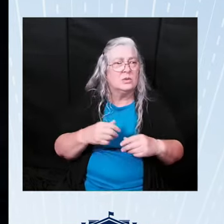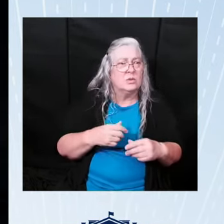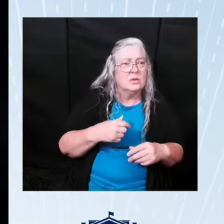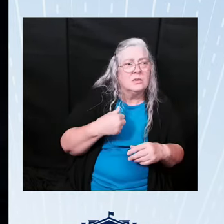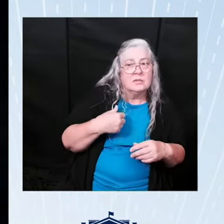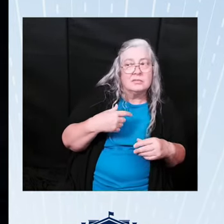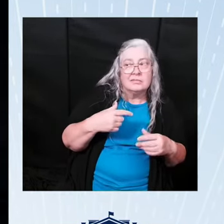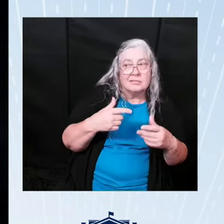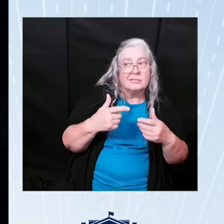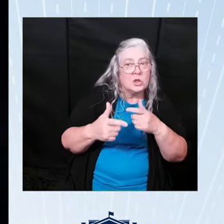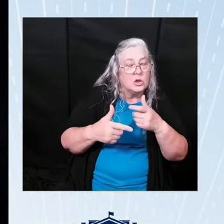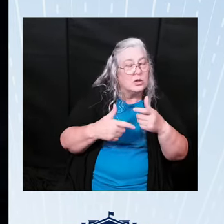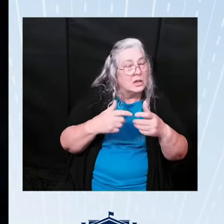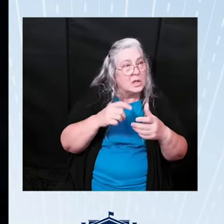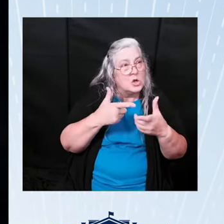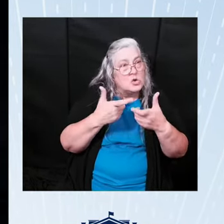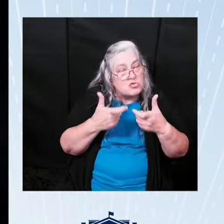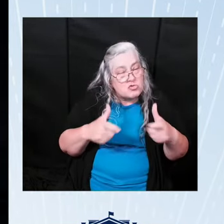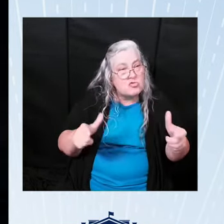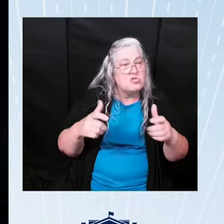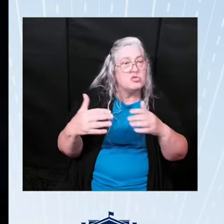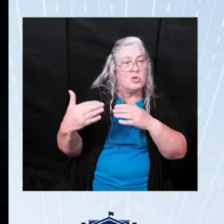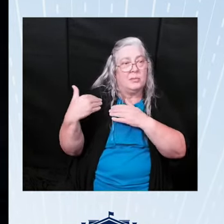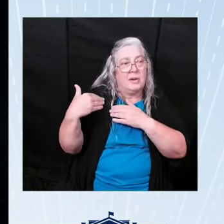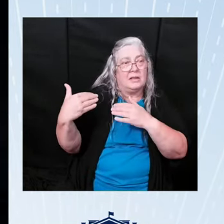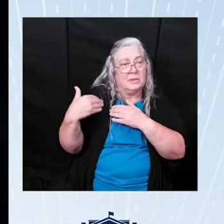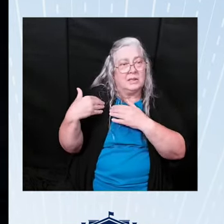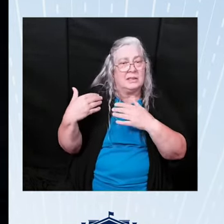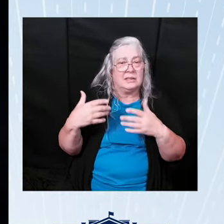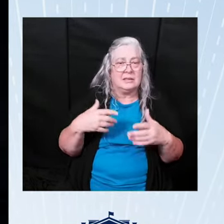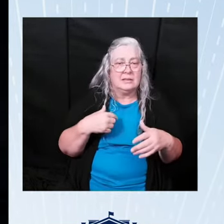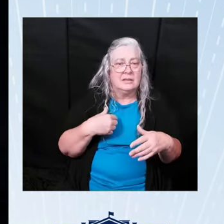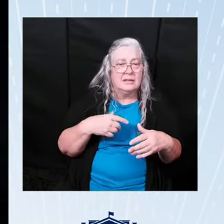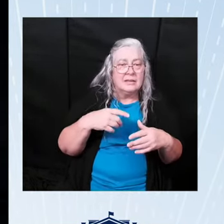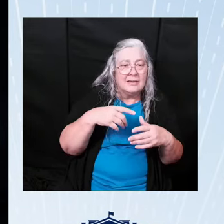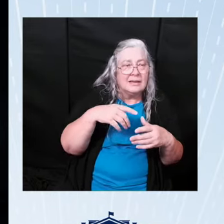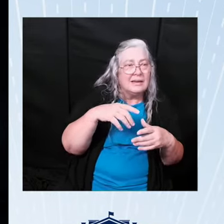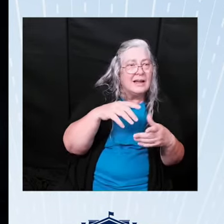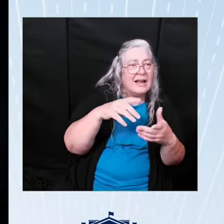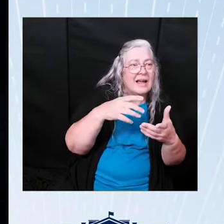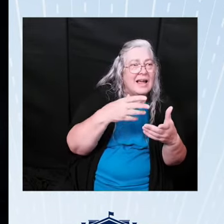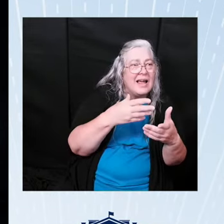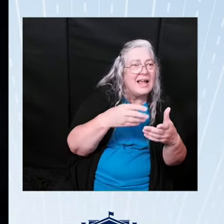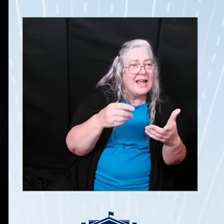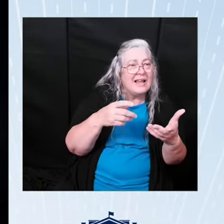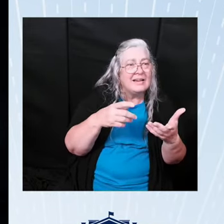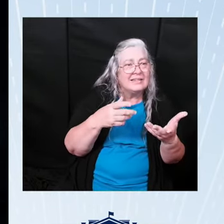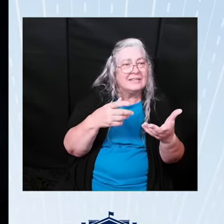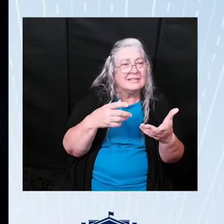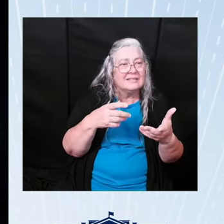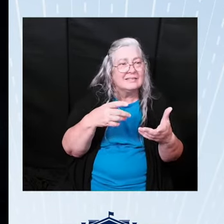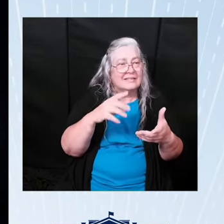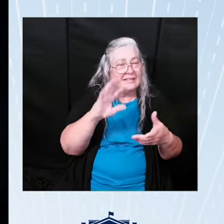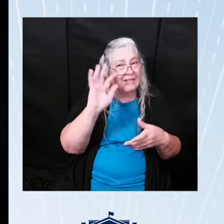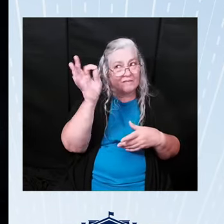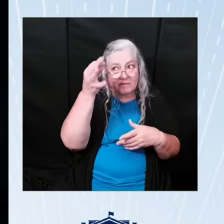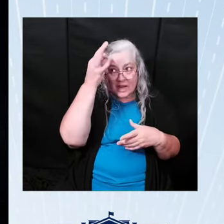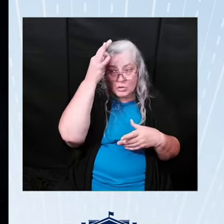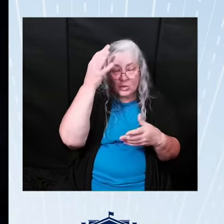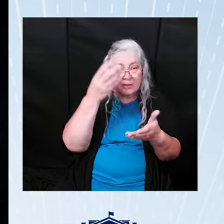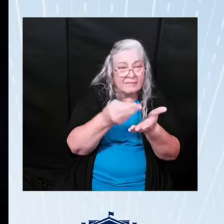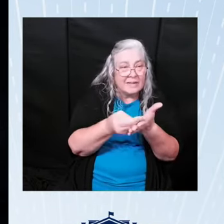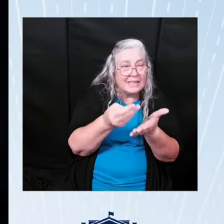local expertise, with federal funding, with this smarts and innovation from academia